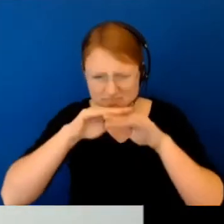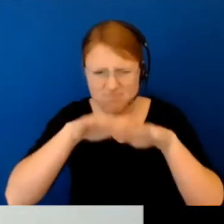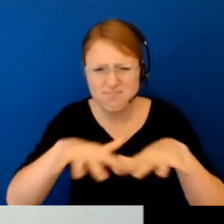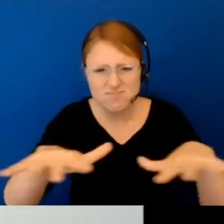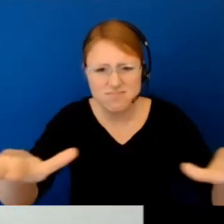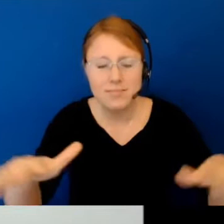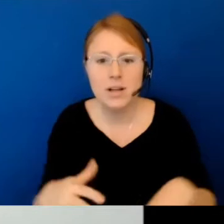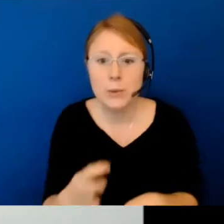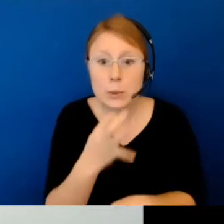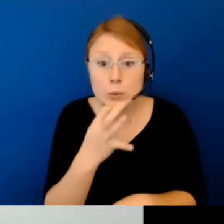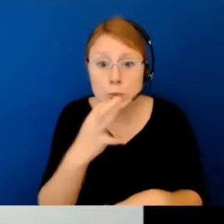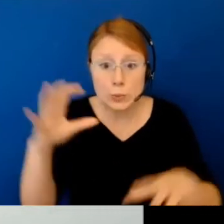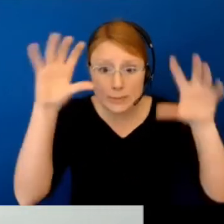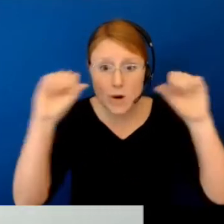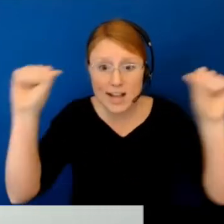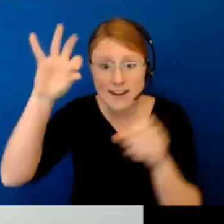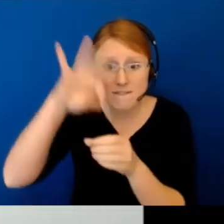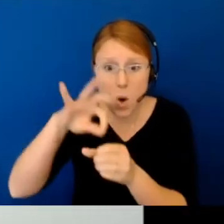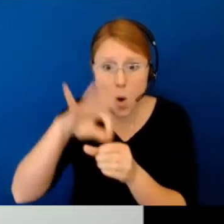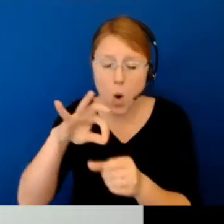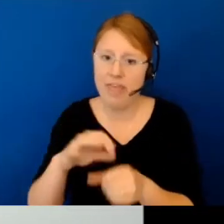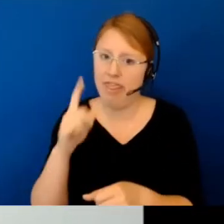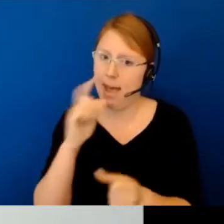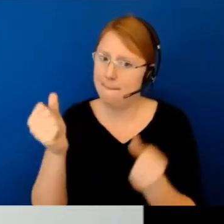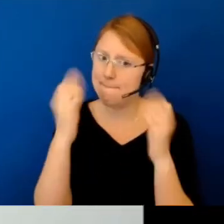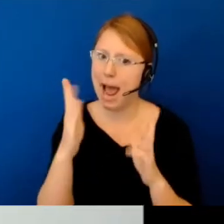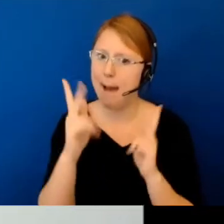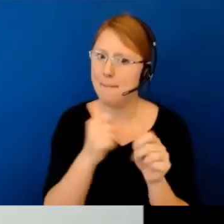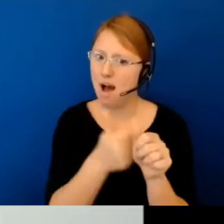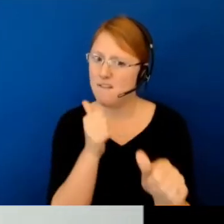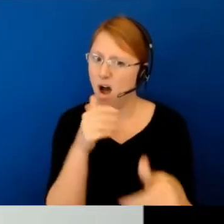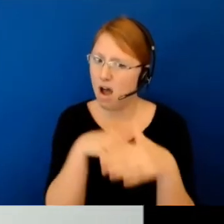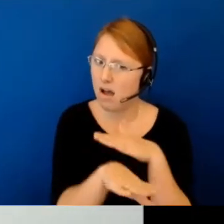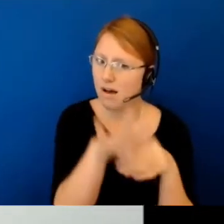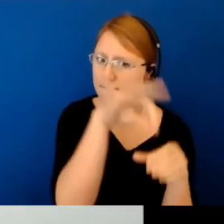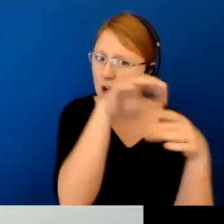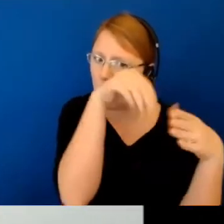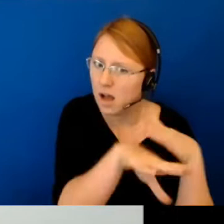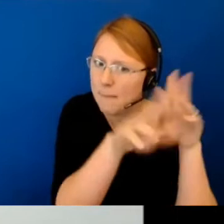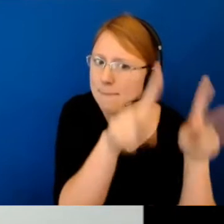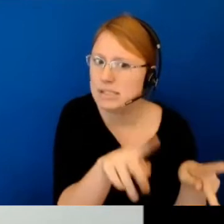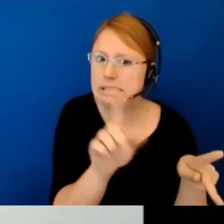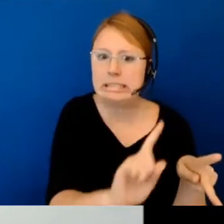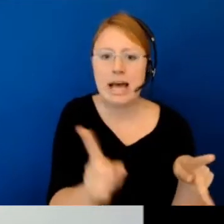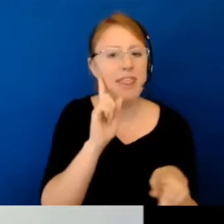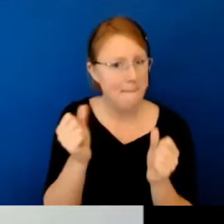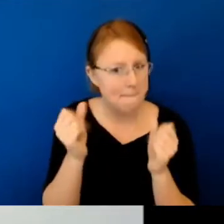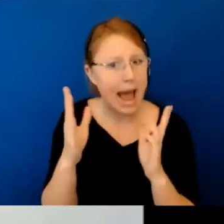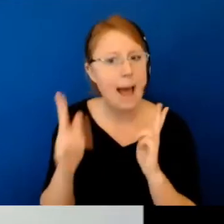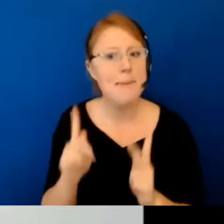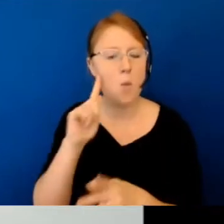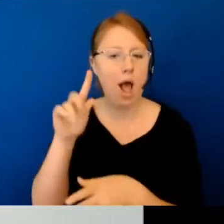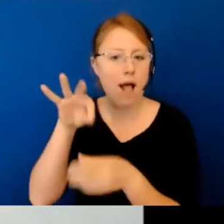on November 3rd, we expect that many more people will be voting by mail or absentee ballot. Because of